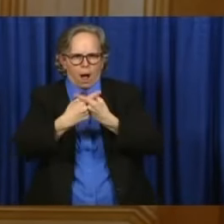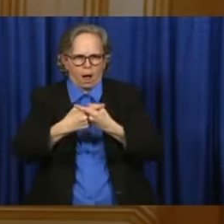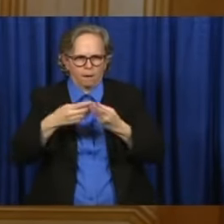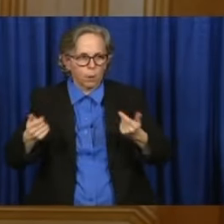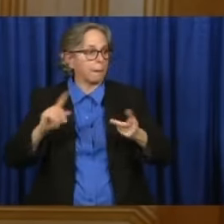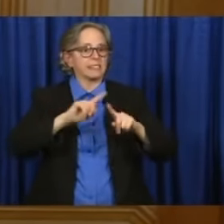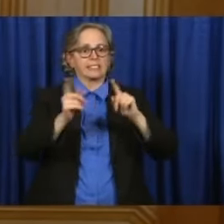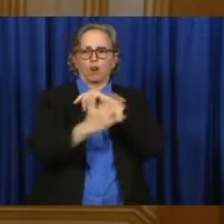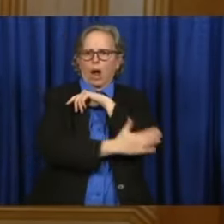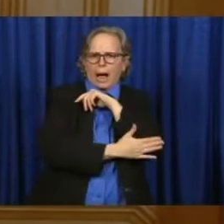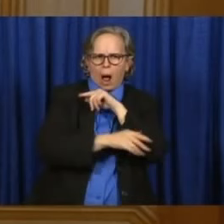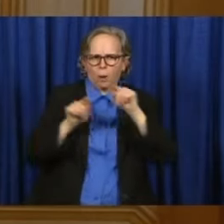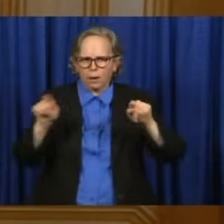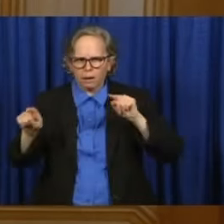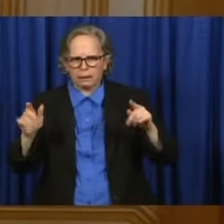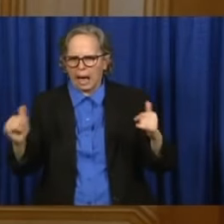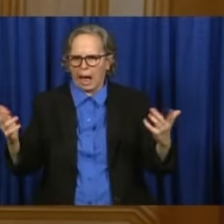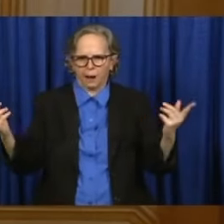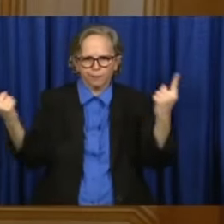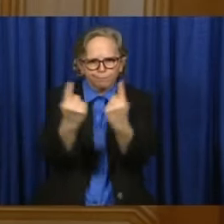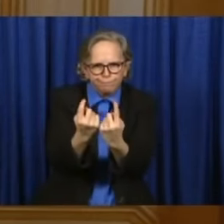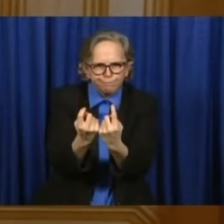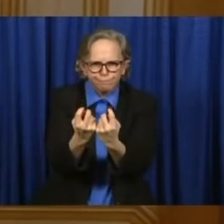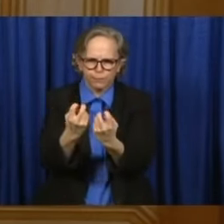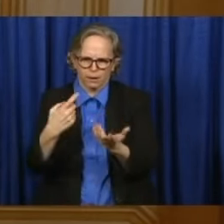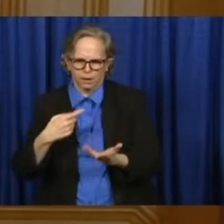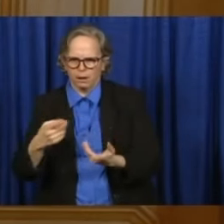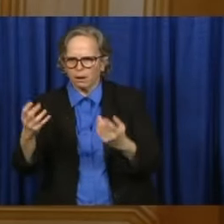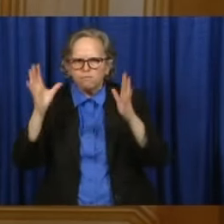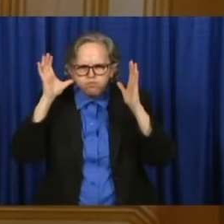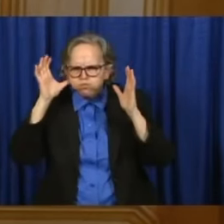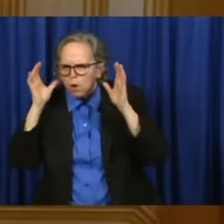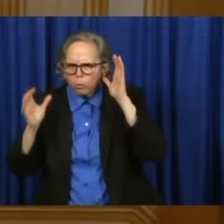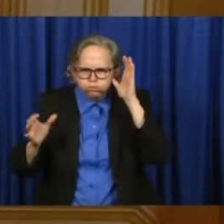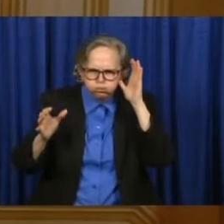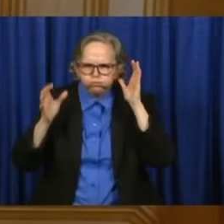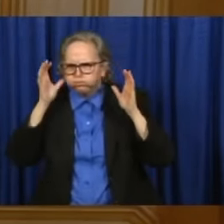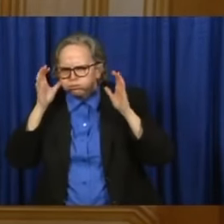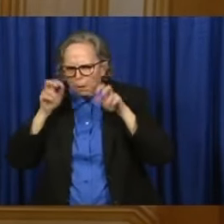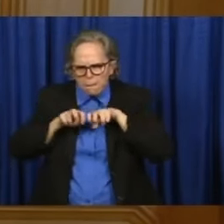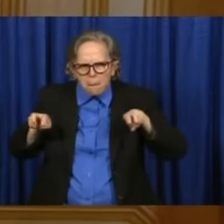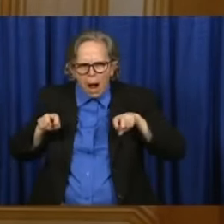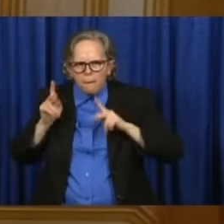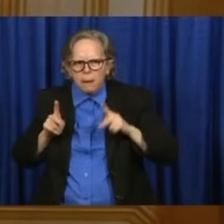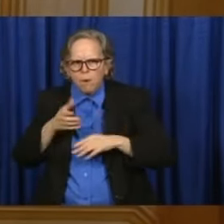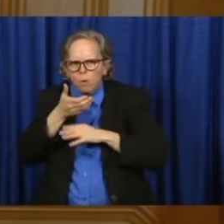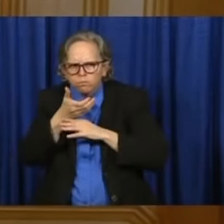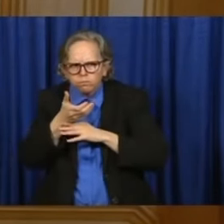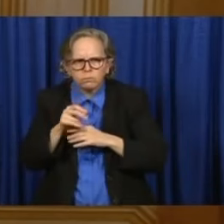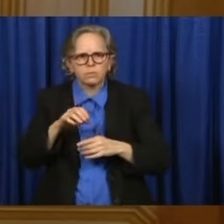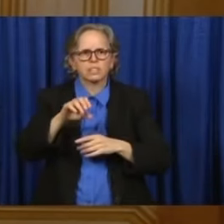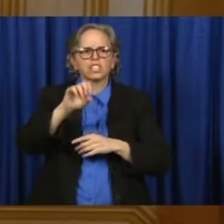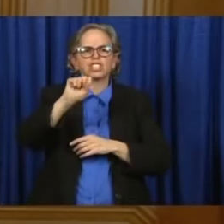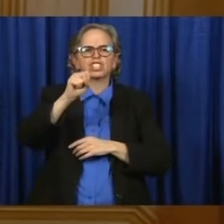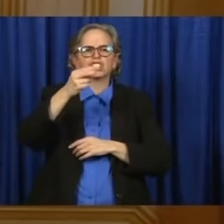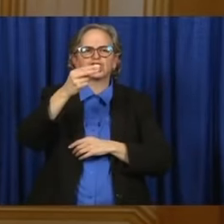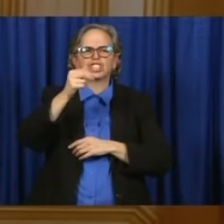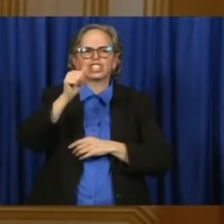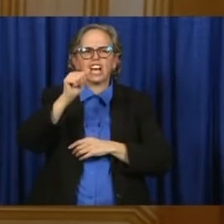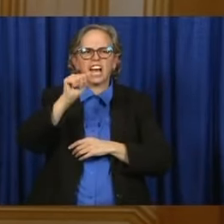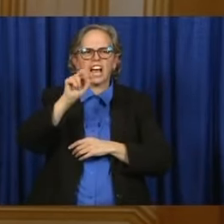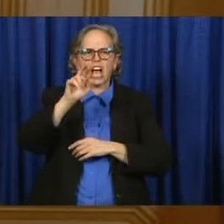resolution group, a panel, Sherry Maxfield from Commerce, Lydia Mihalik,